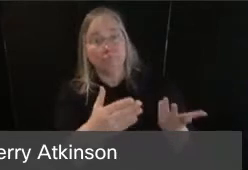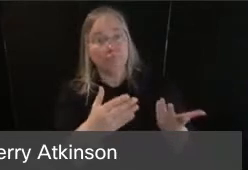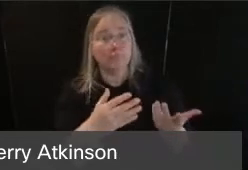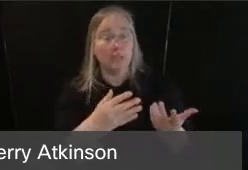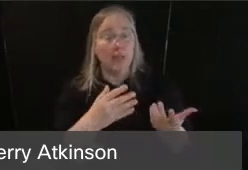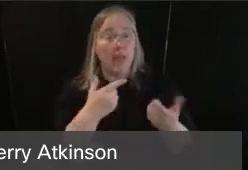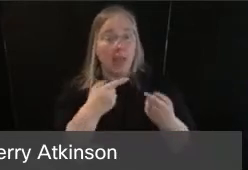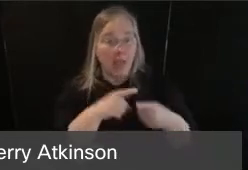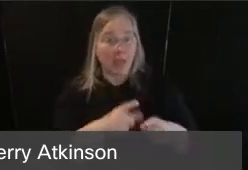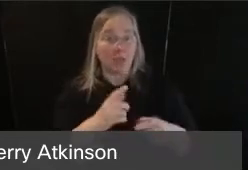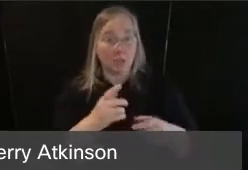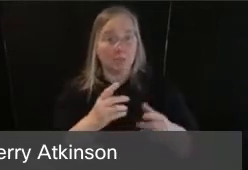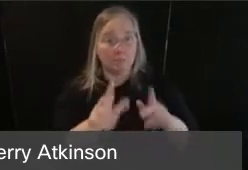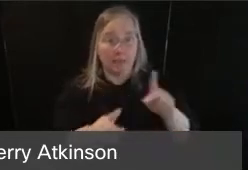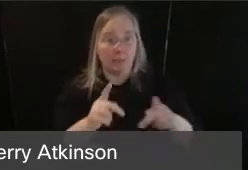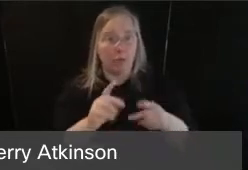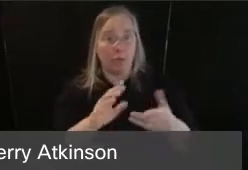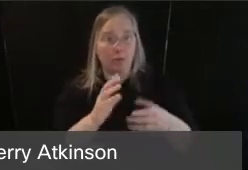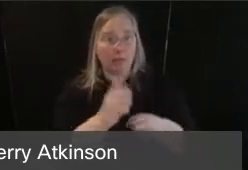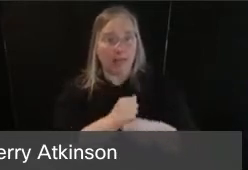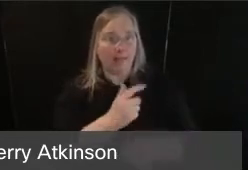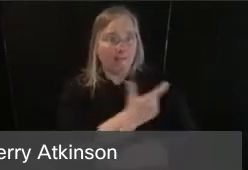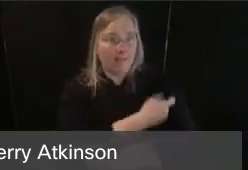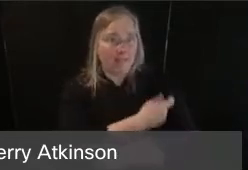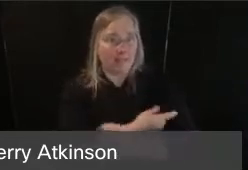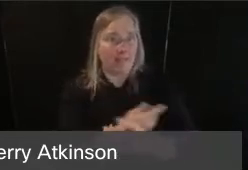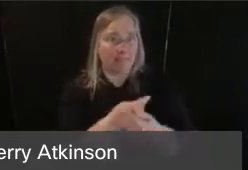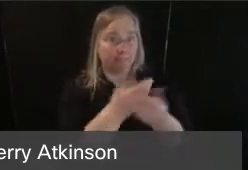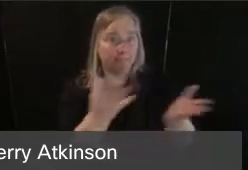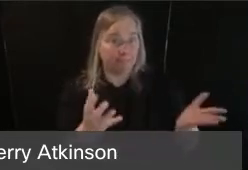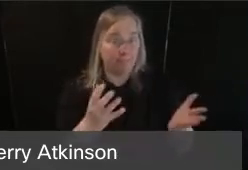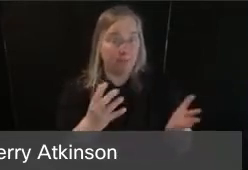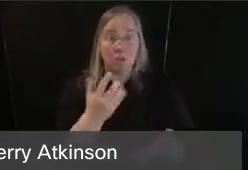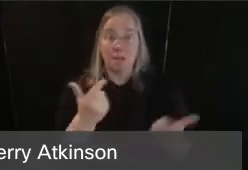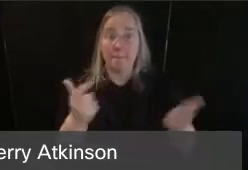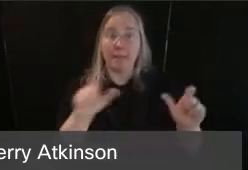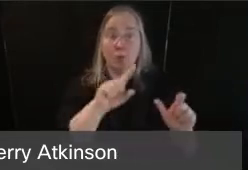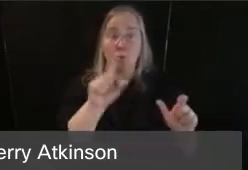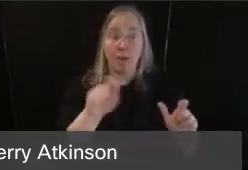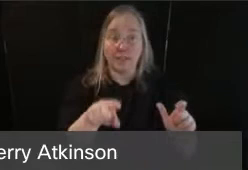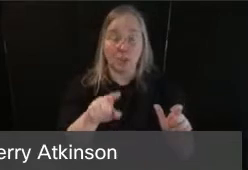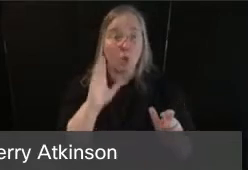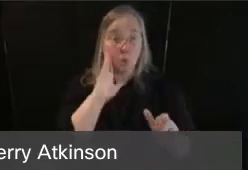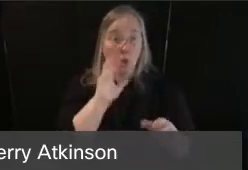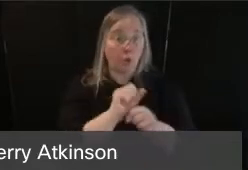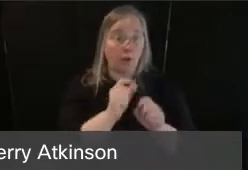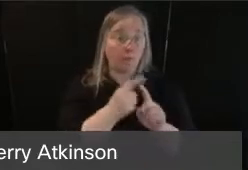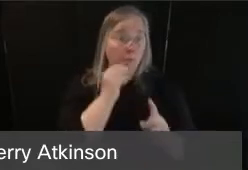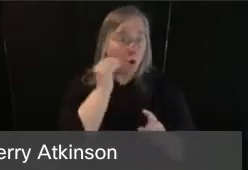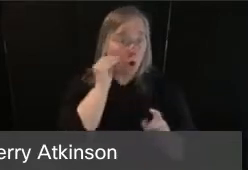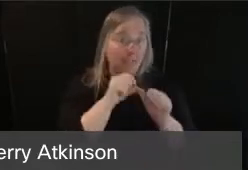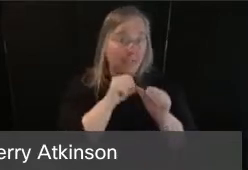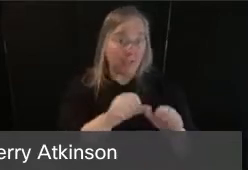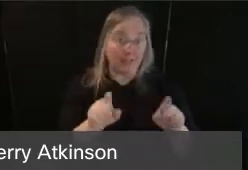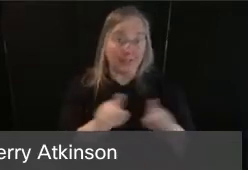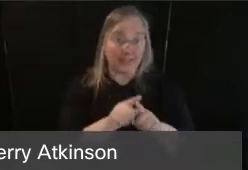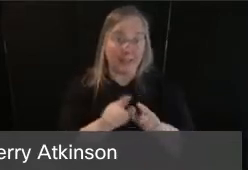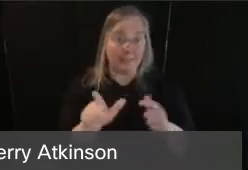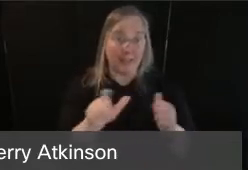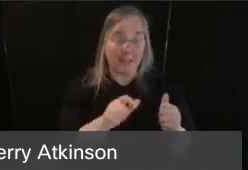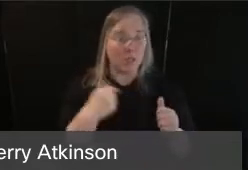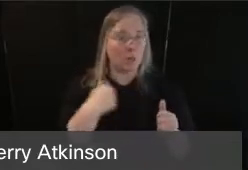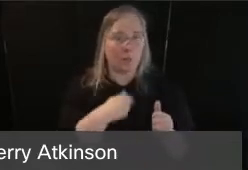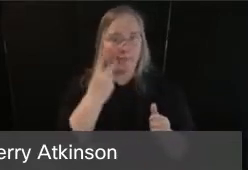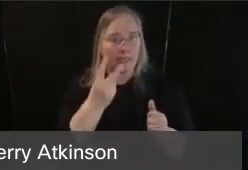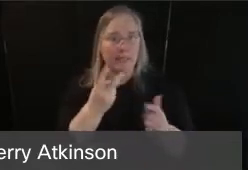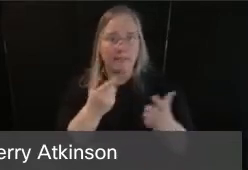vaccinated. The more question is, will work from home continue at the pace it was? I mean, we've seen a tremendous increase, and